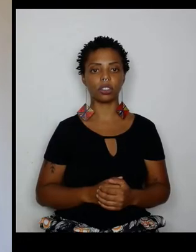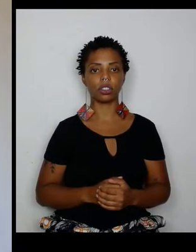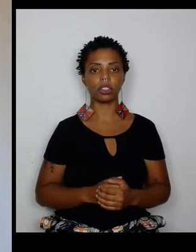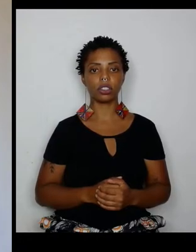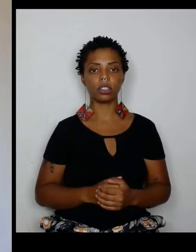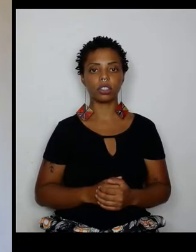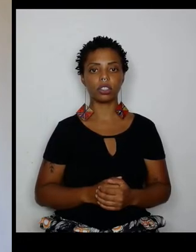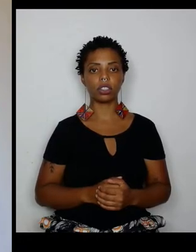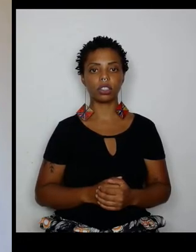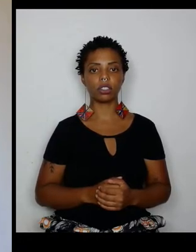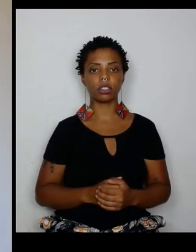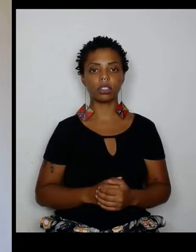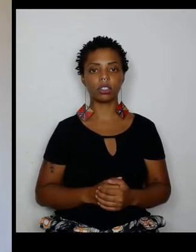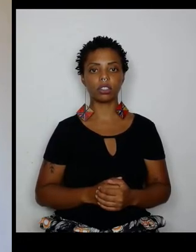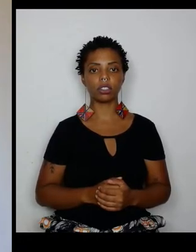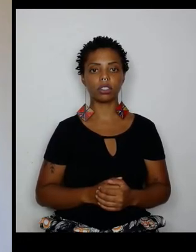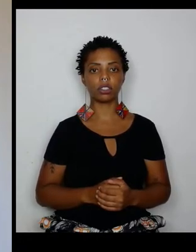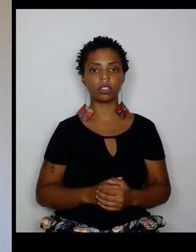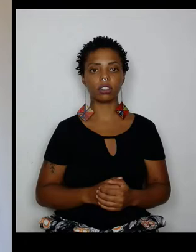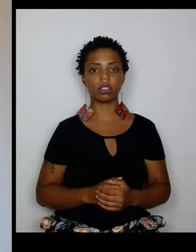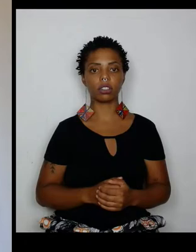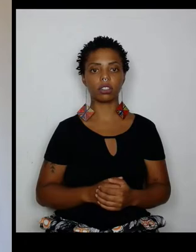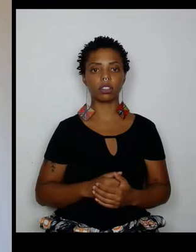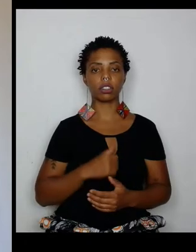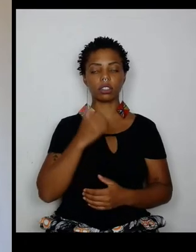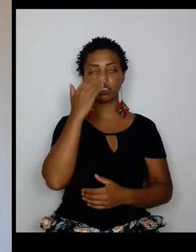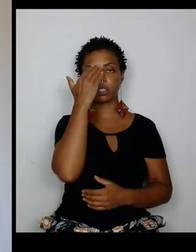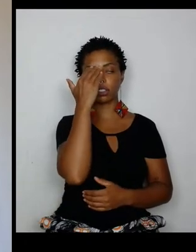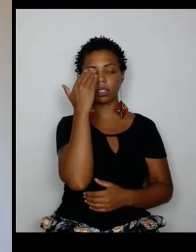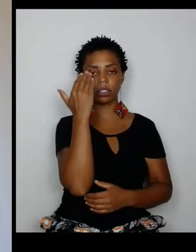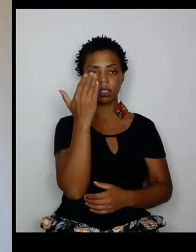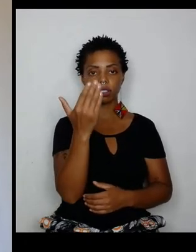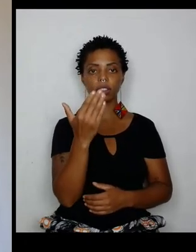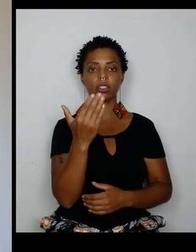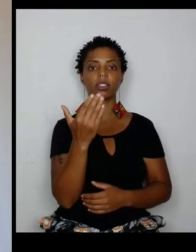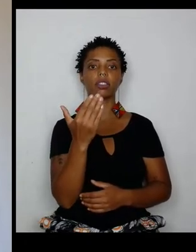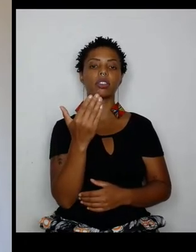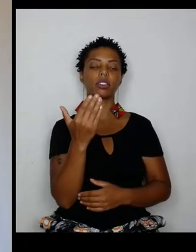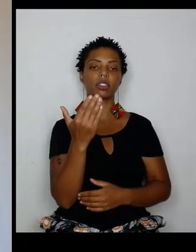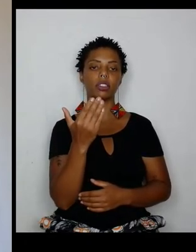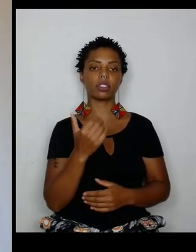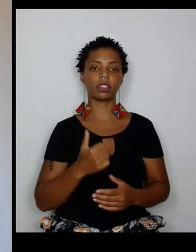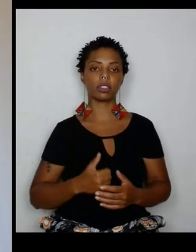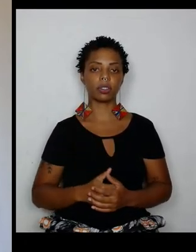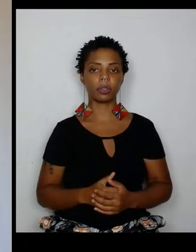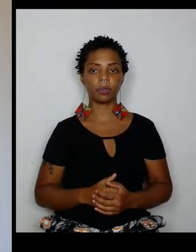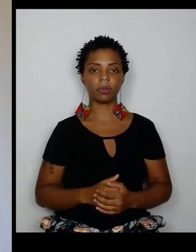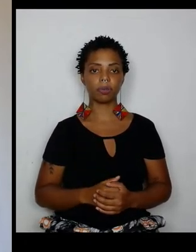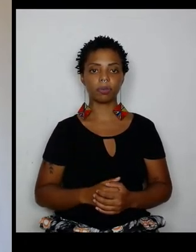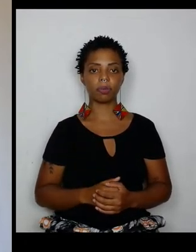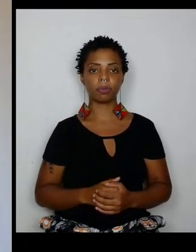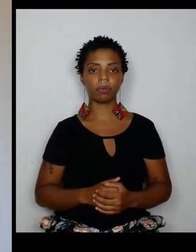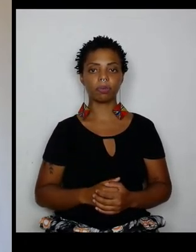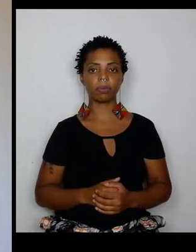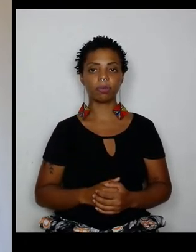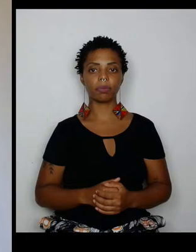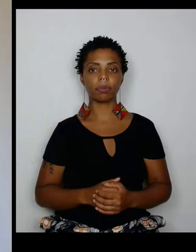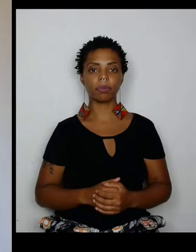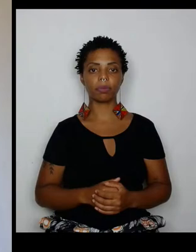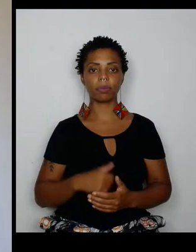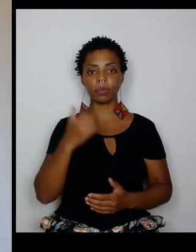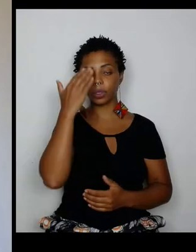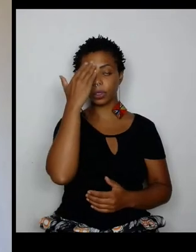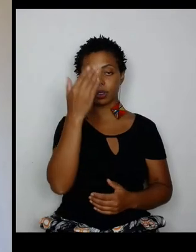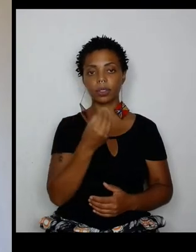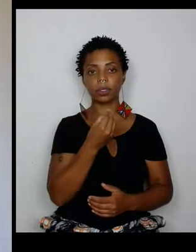thank you tanakoto katoa and talofa lava everyone thank you for the opportunity to present